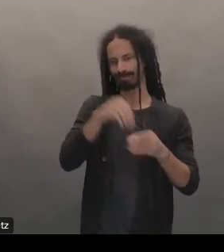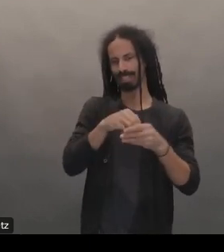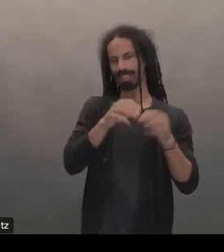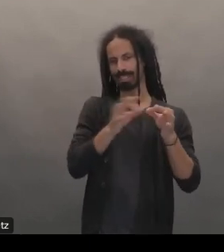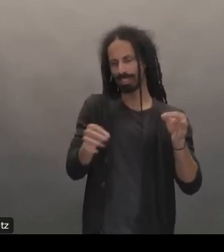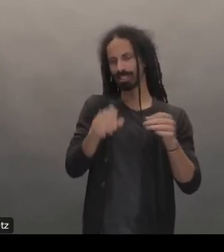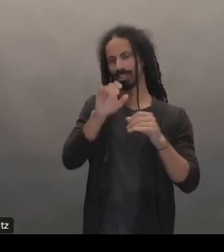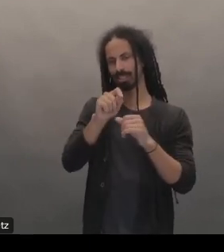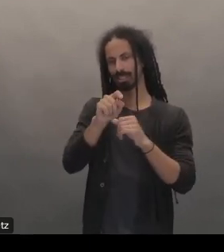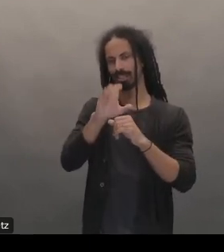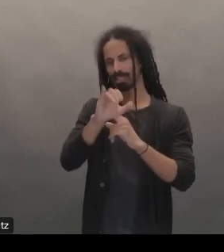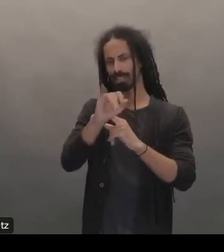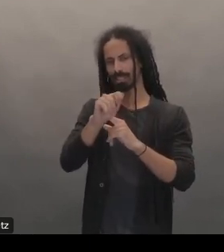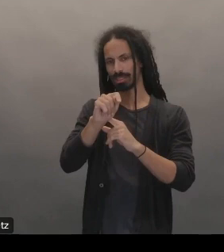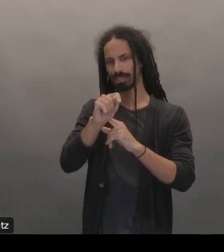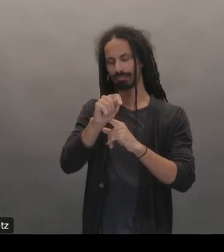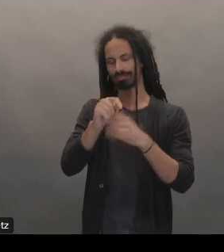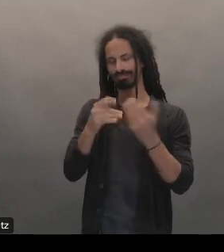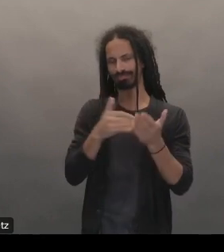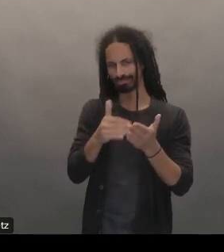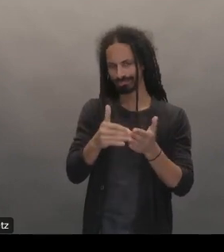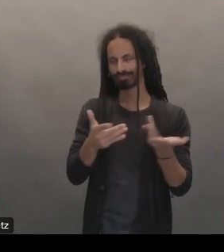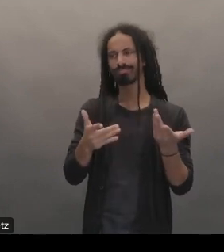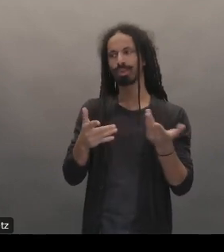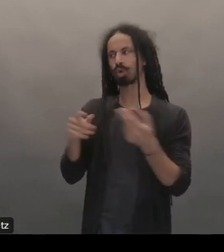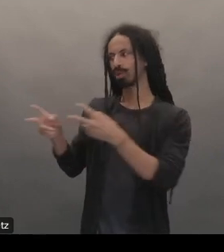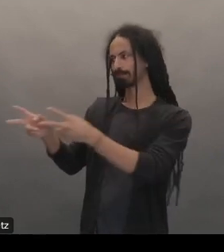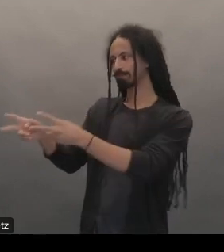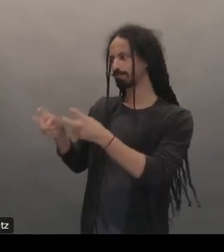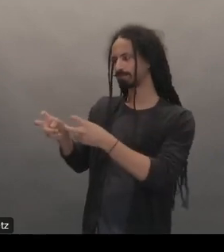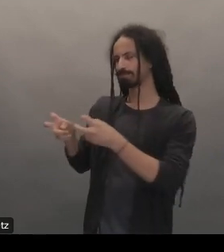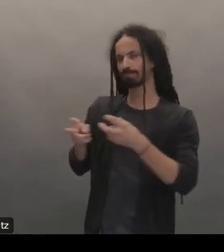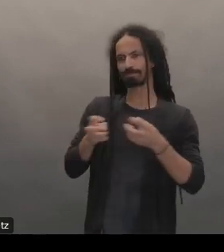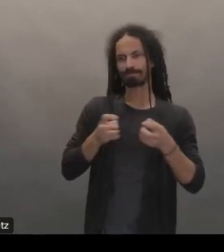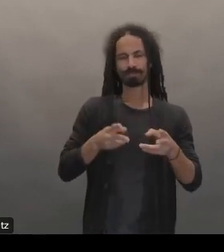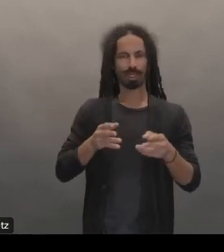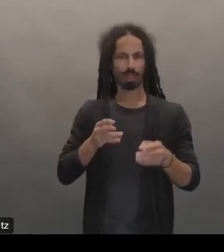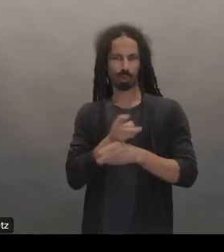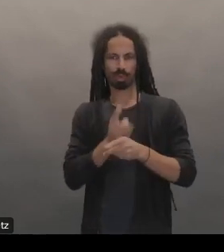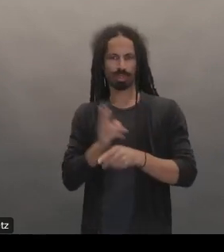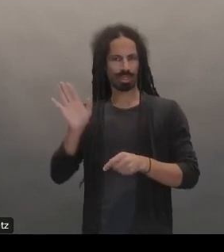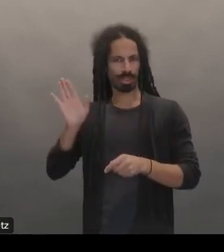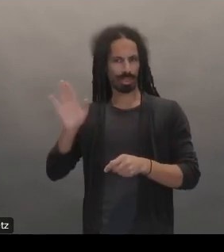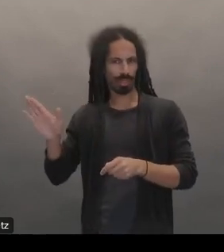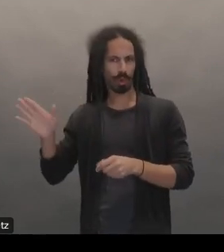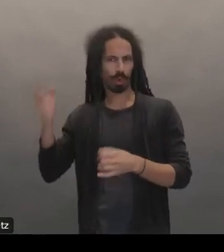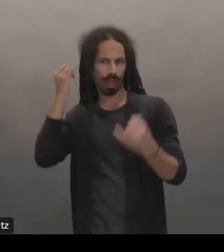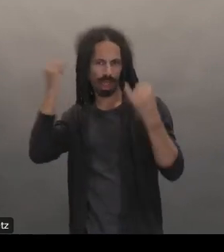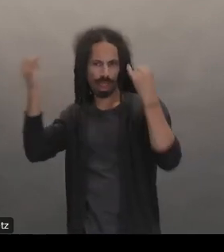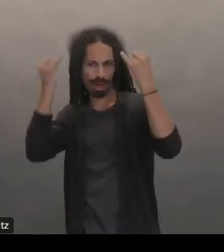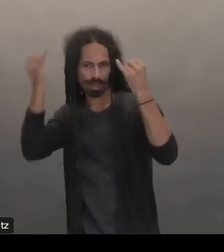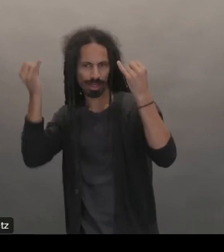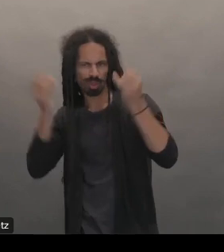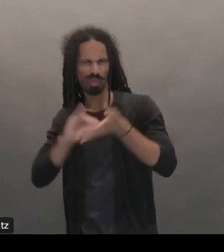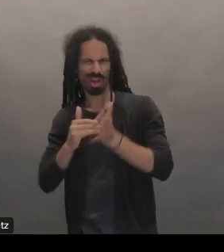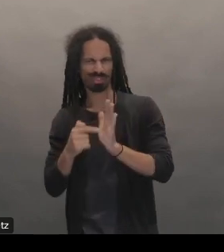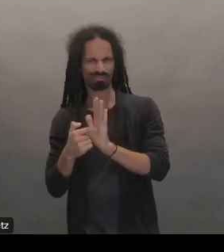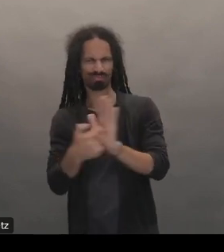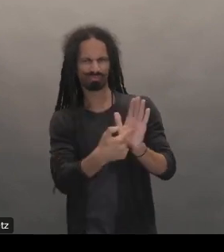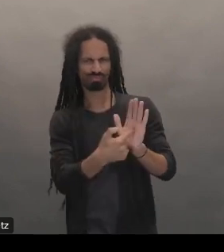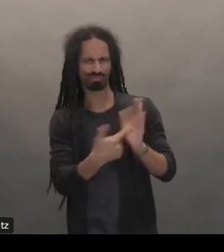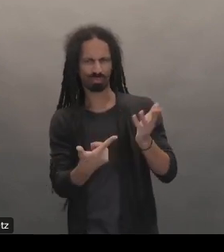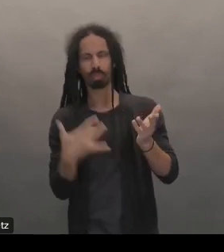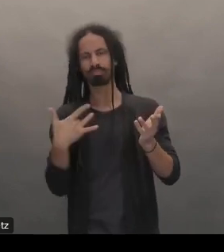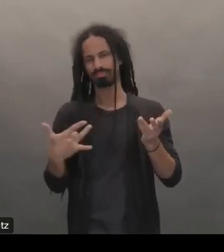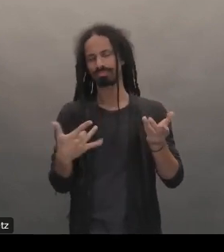references, you are using the idea of someone else, and how do you represent that you have done that within your paper? Well, you provide an in-text